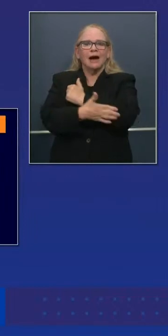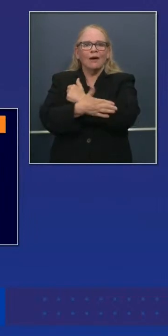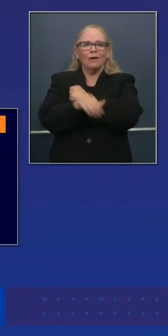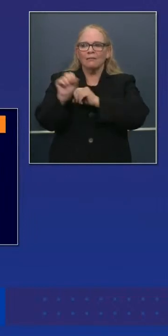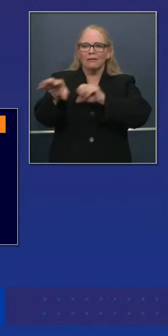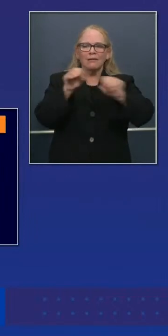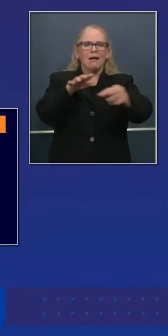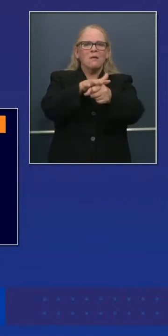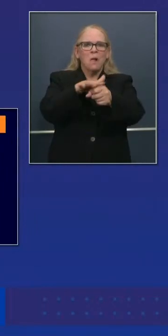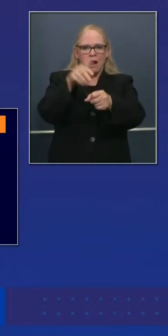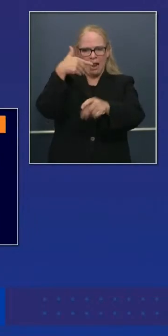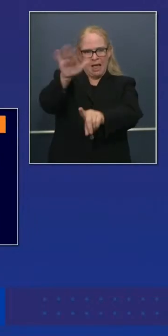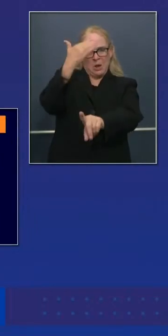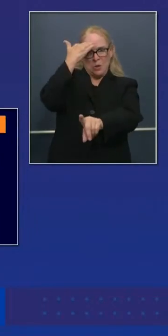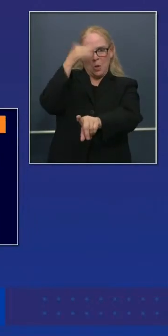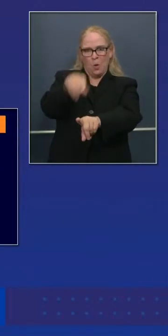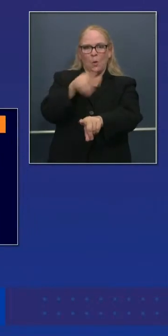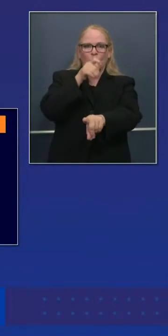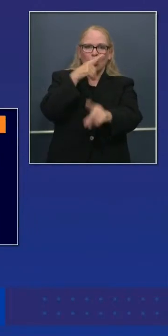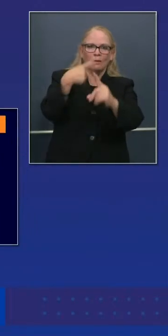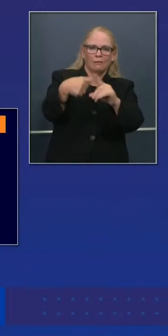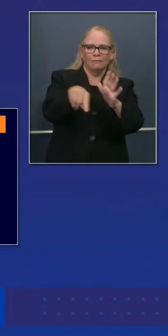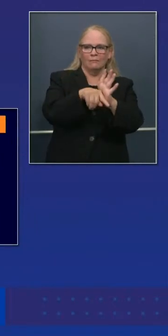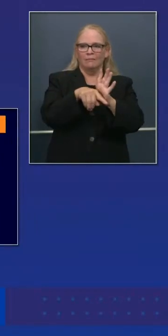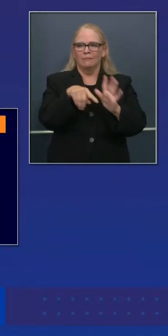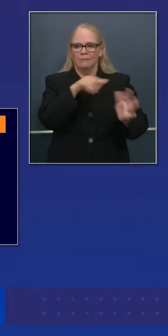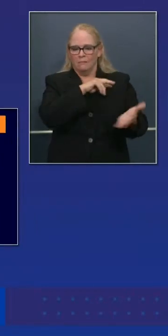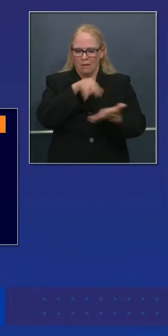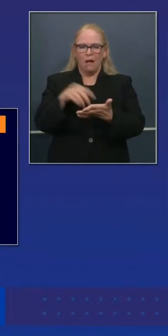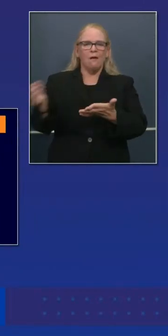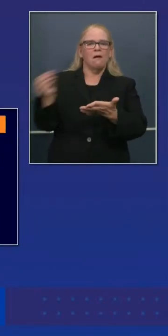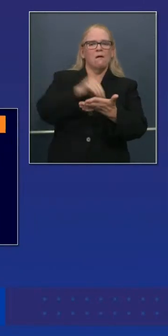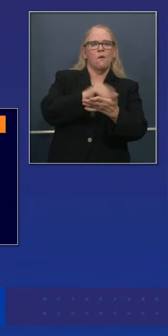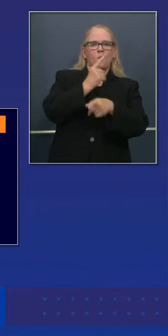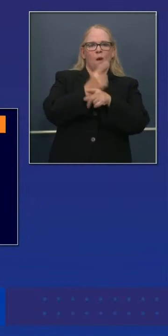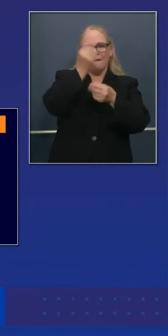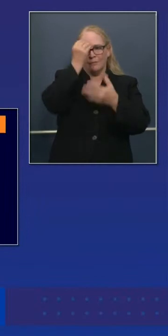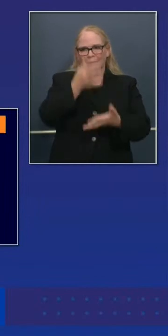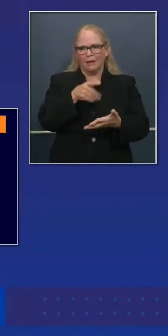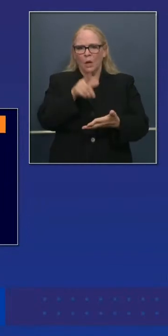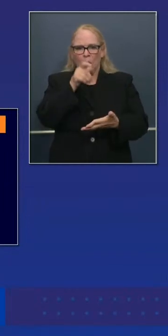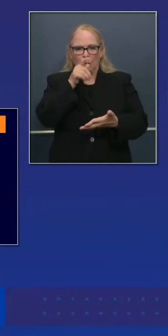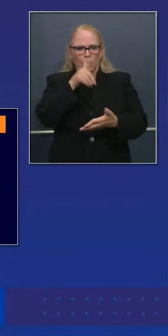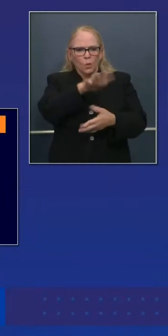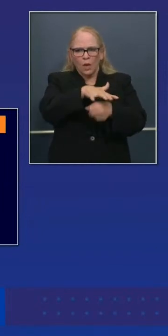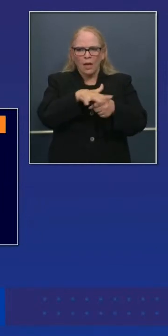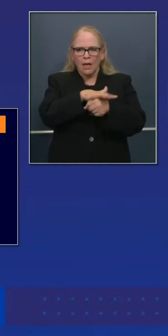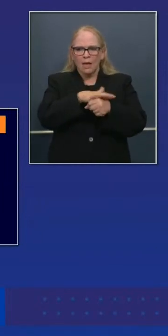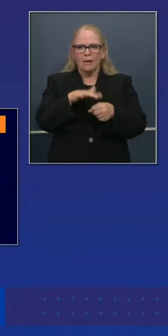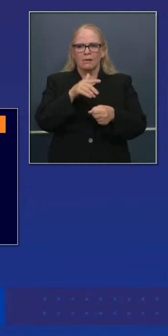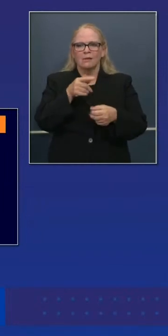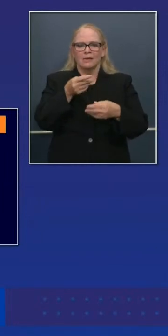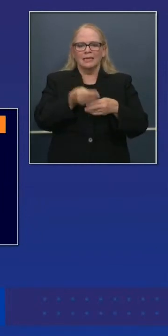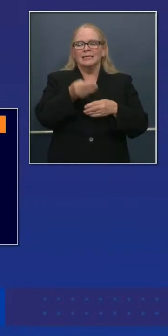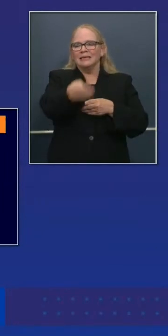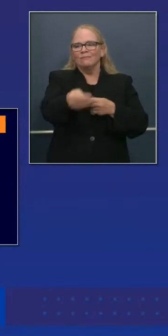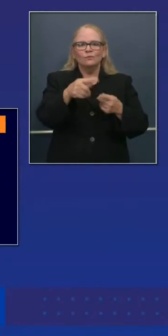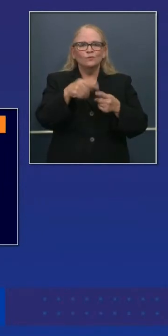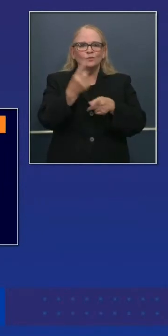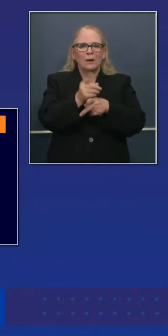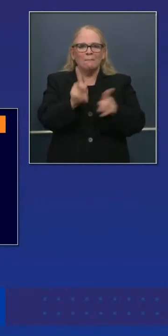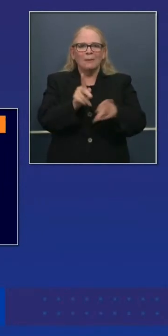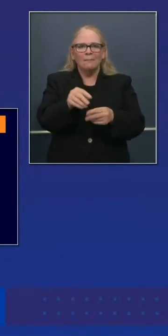counties to take a positive test and attach all of the relevant information, race,